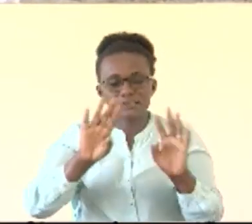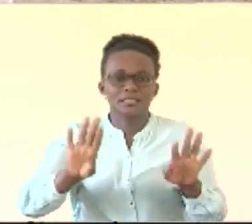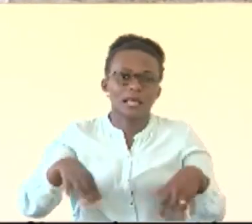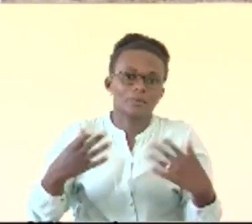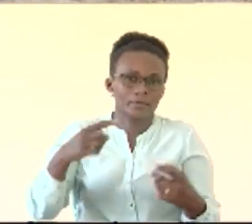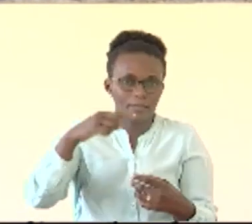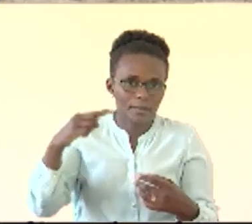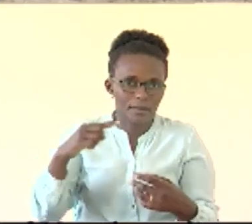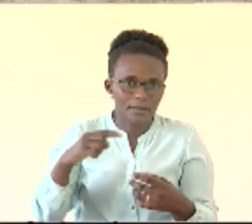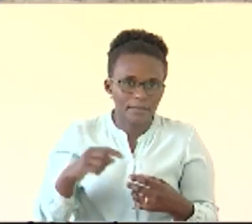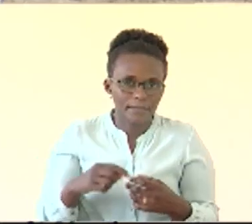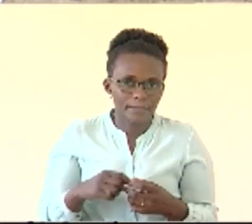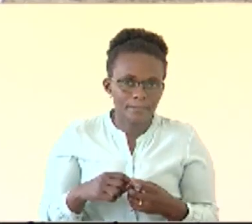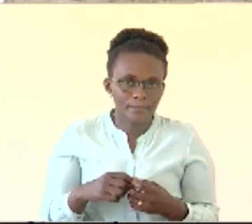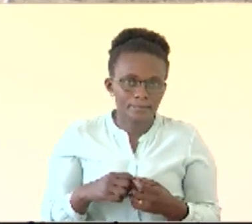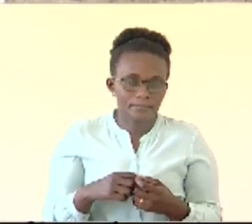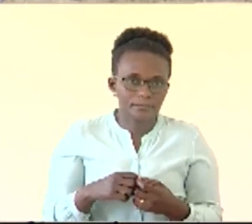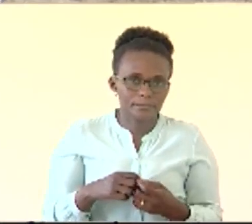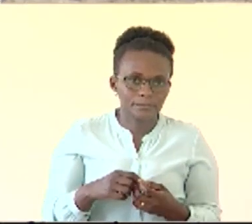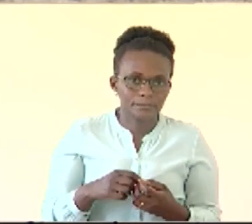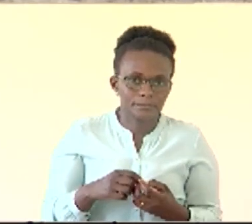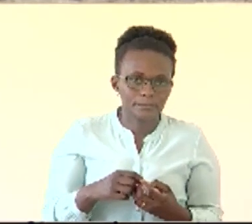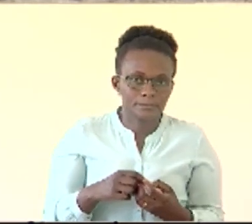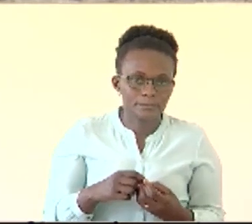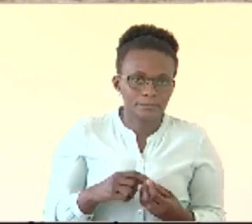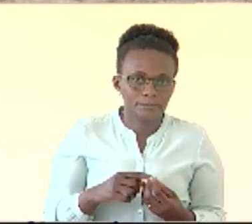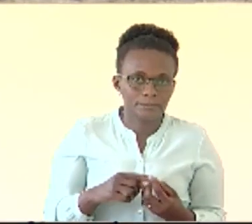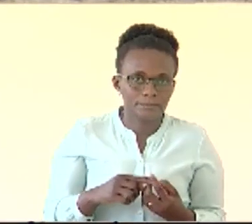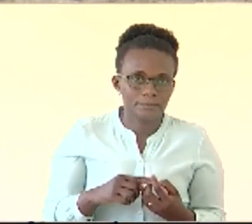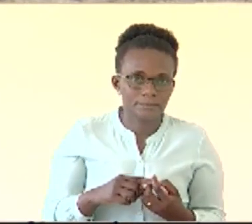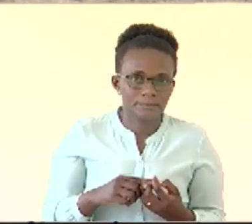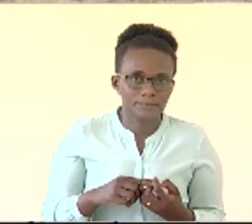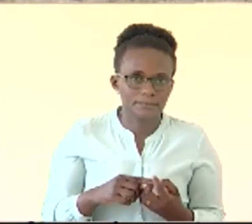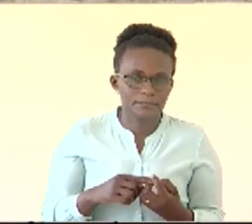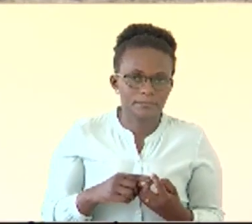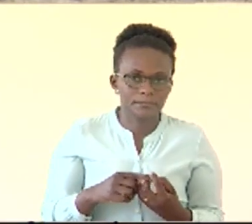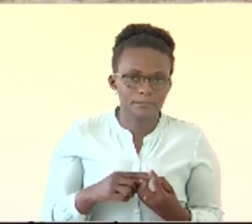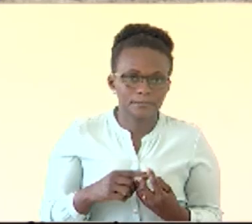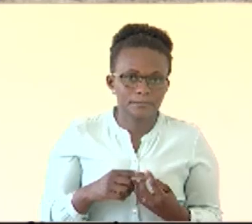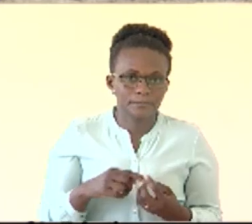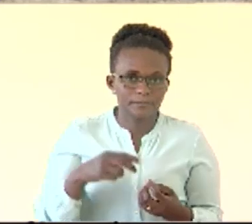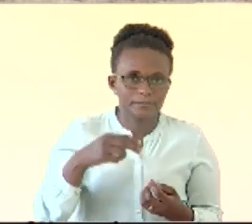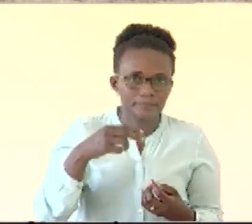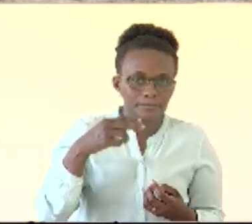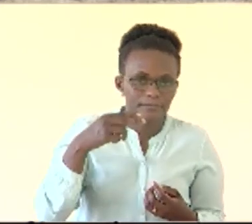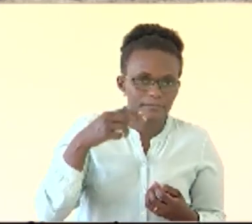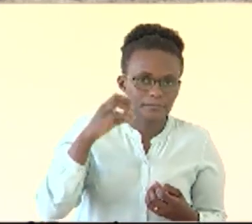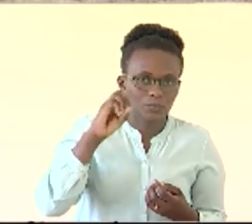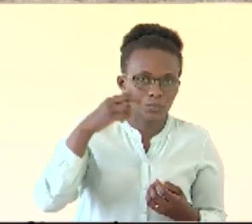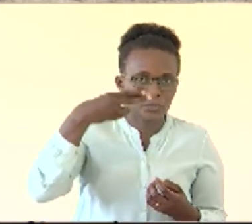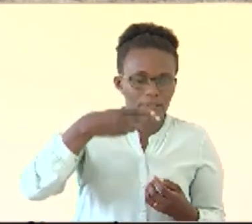what? To form the hydrogen gas. Or we can also write this in a different